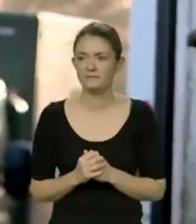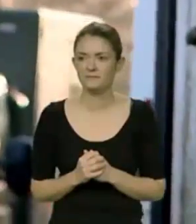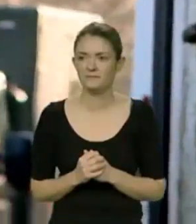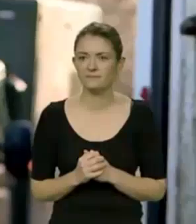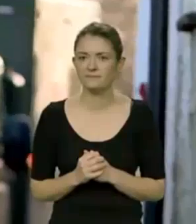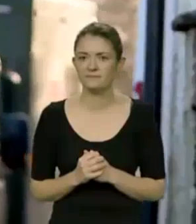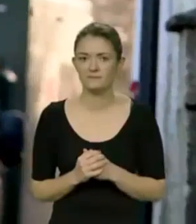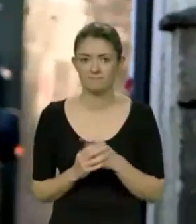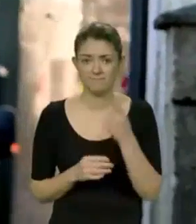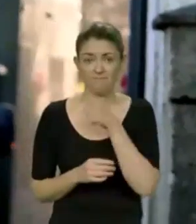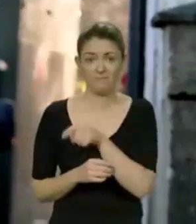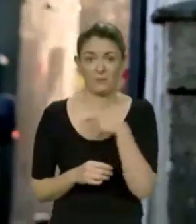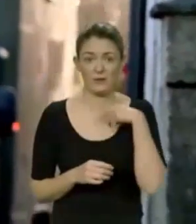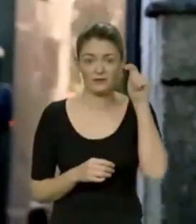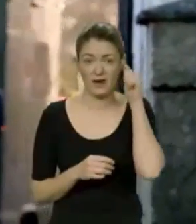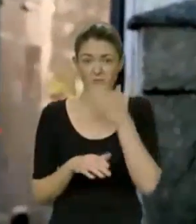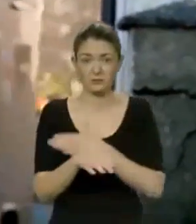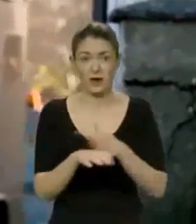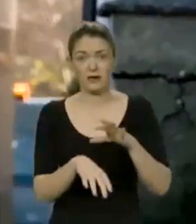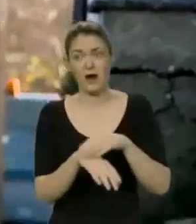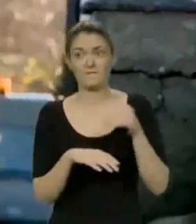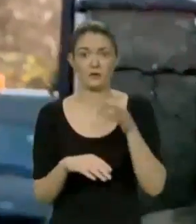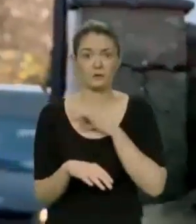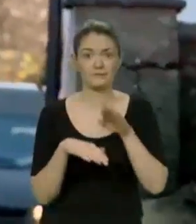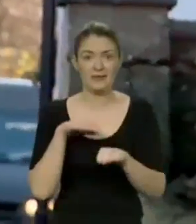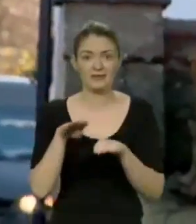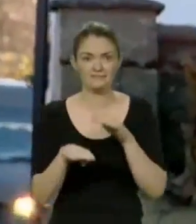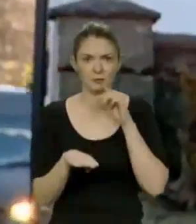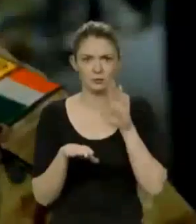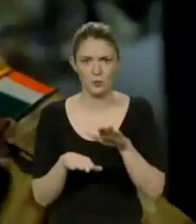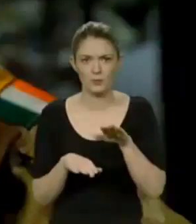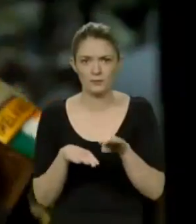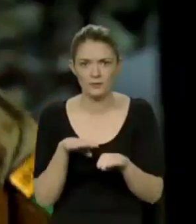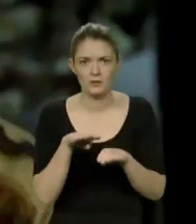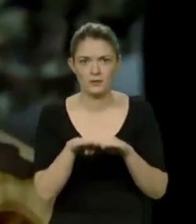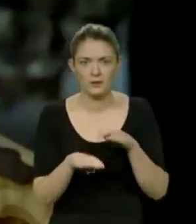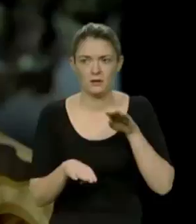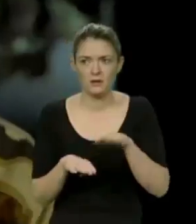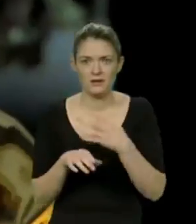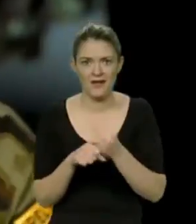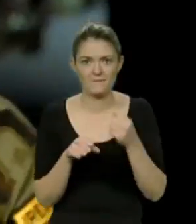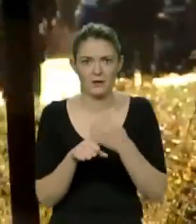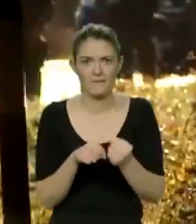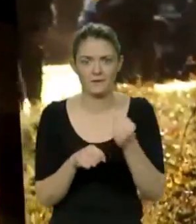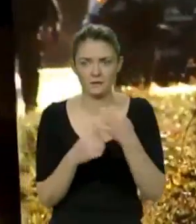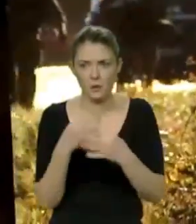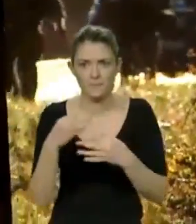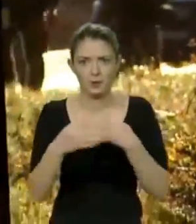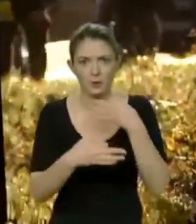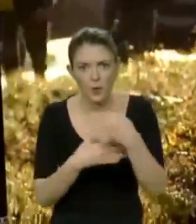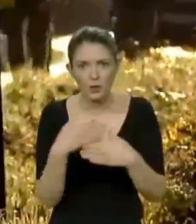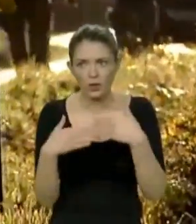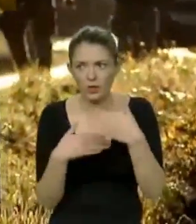Initially we thought we were going to be starting off at a good pace and it would slowly ease down, but no, it never eased down, like, it just kept on going.